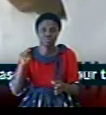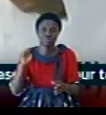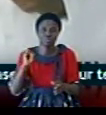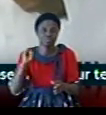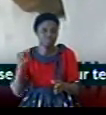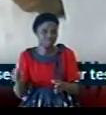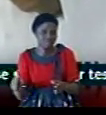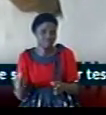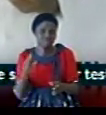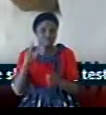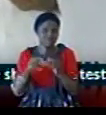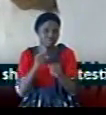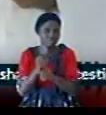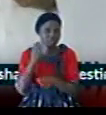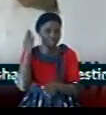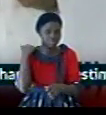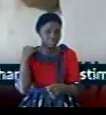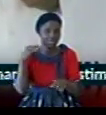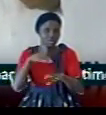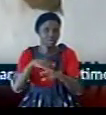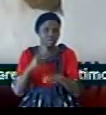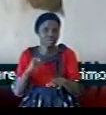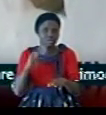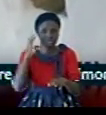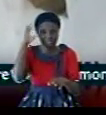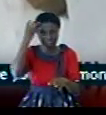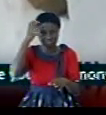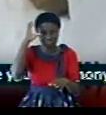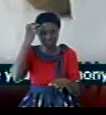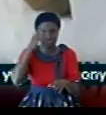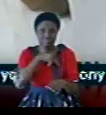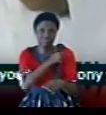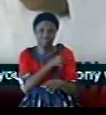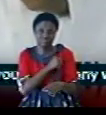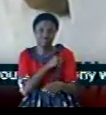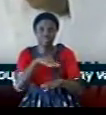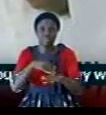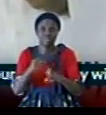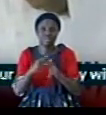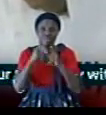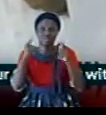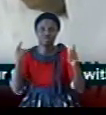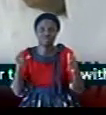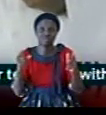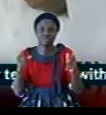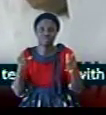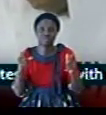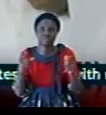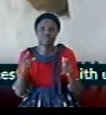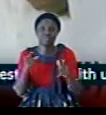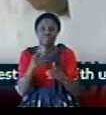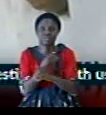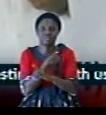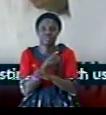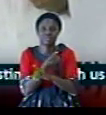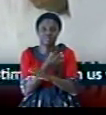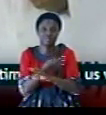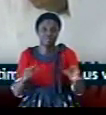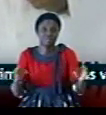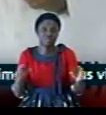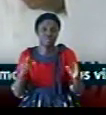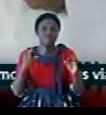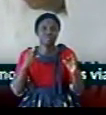hospital. At the Great Emancipation Crusade, the Lord, through the prayer of Pastor W.F.